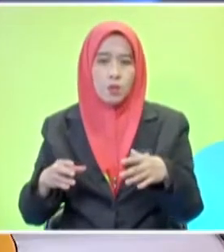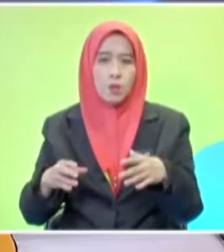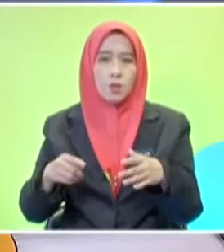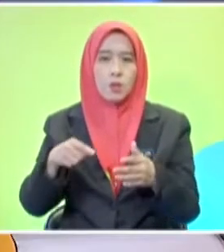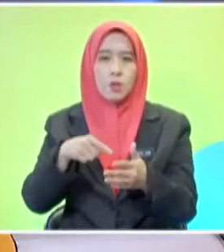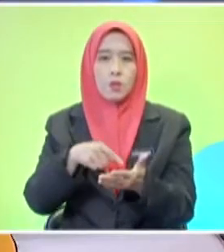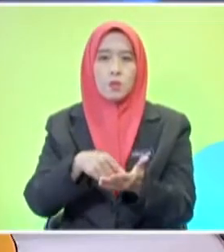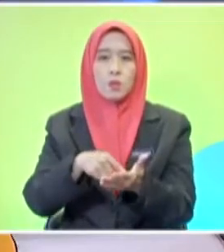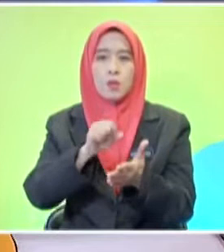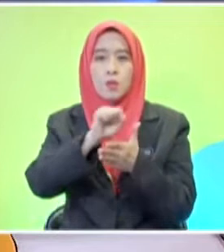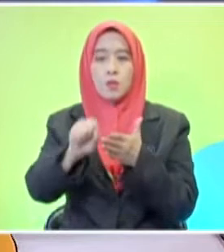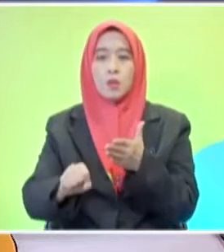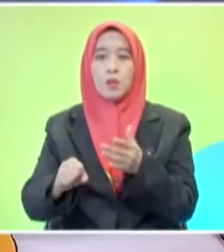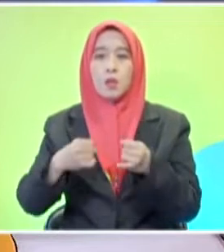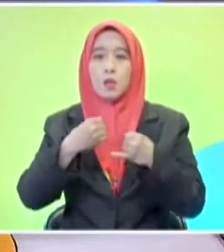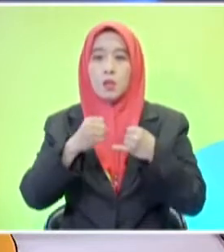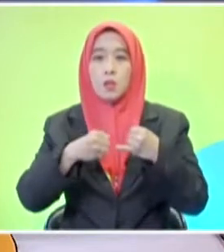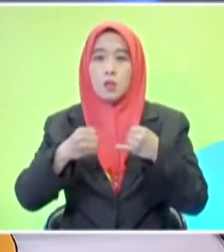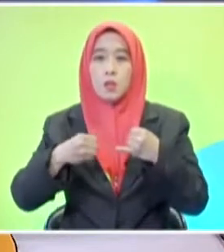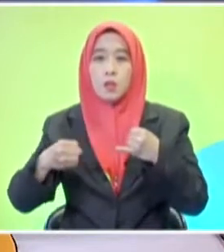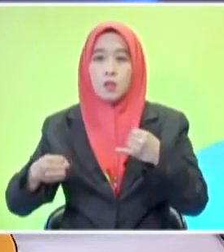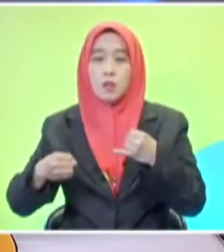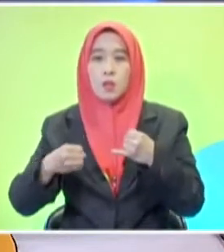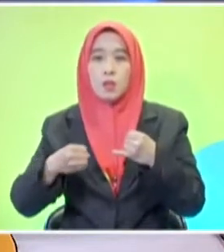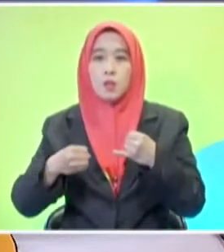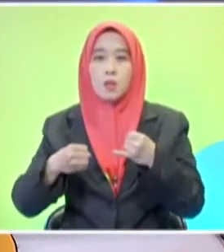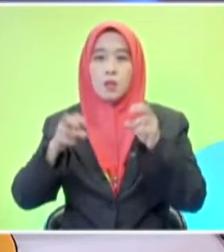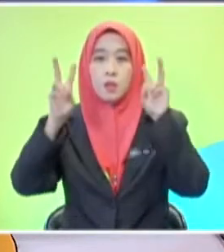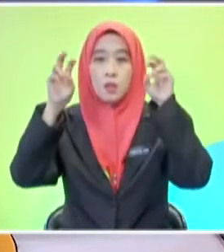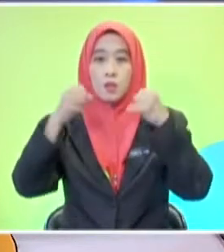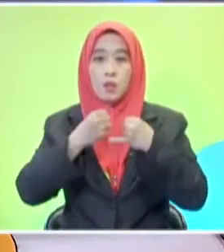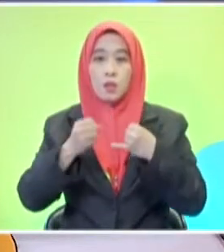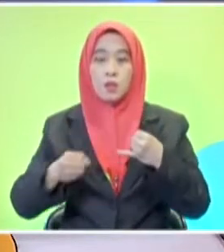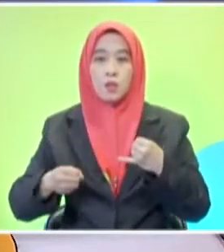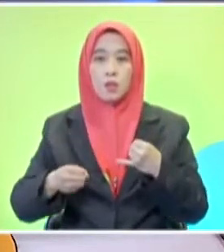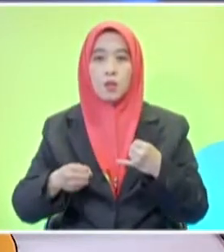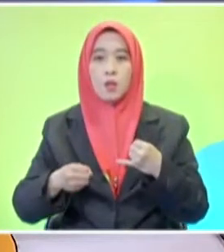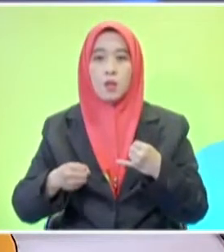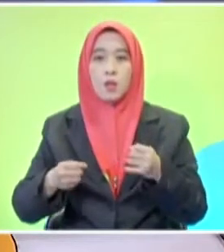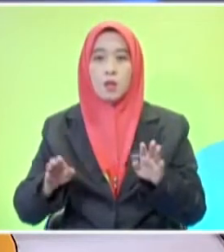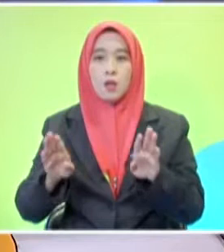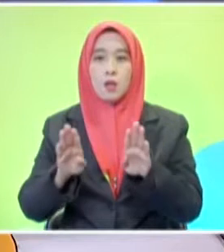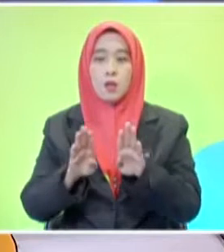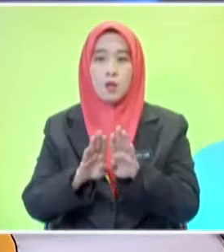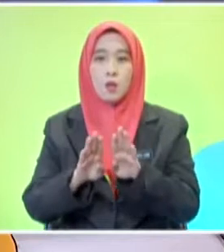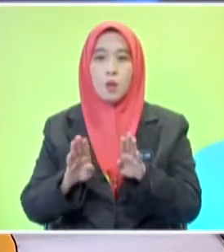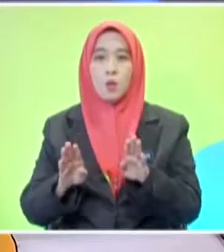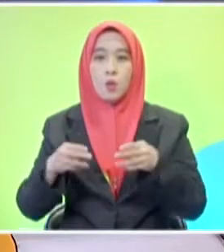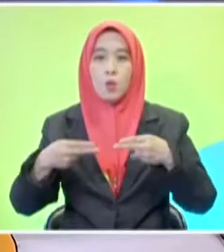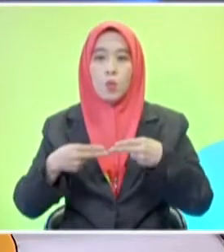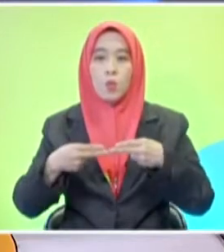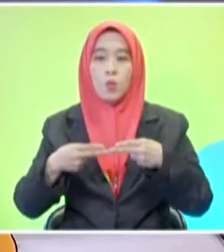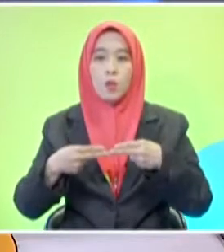about symbiosis. All right, so symbiosis is actually the close relationship between two plant